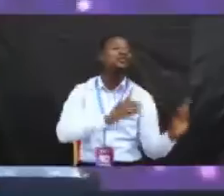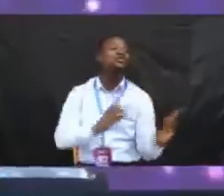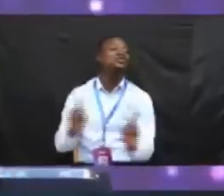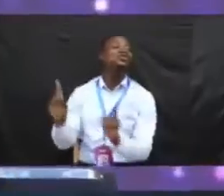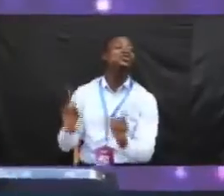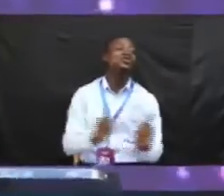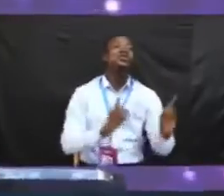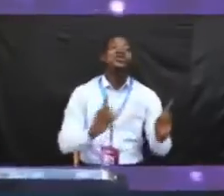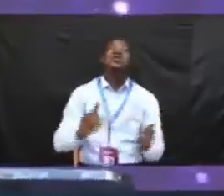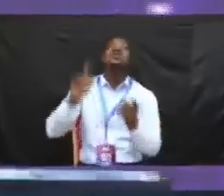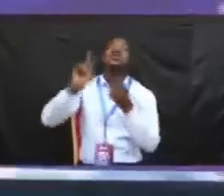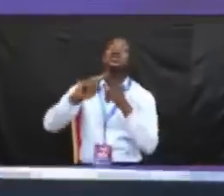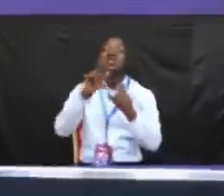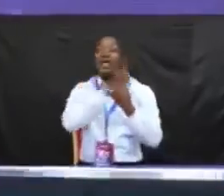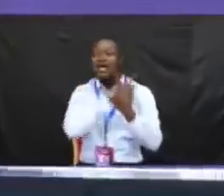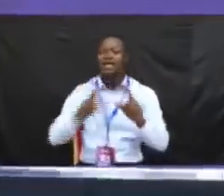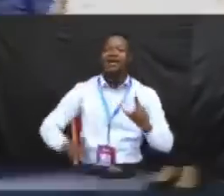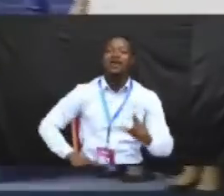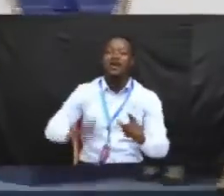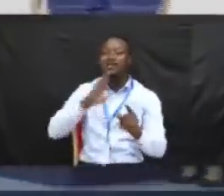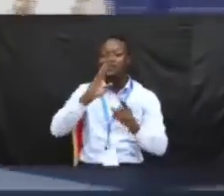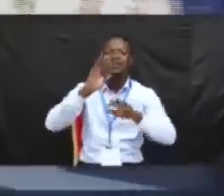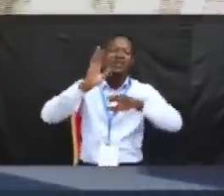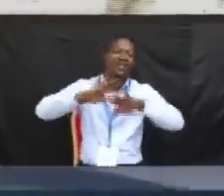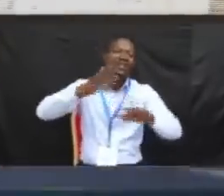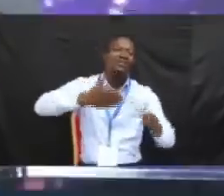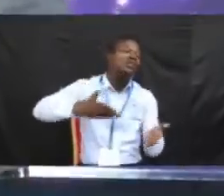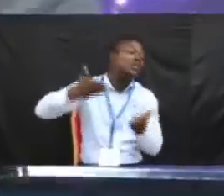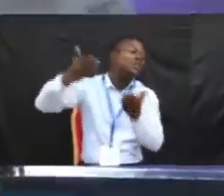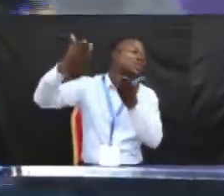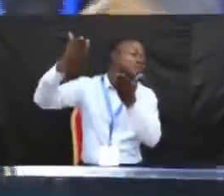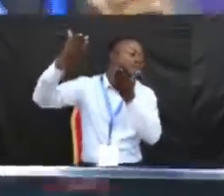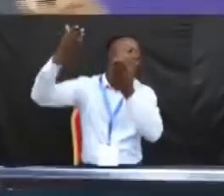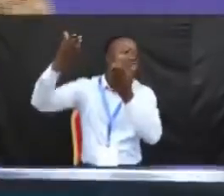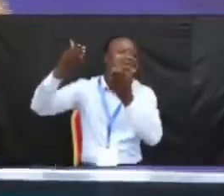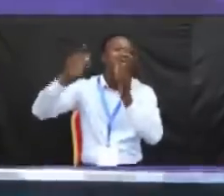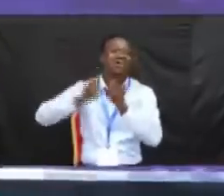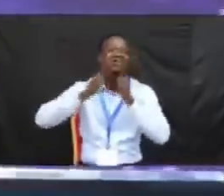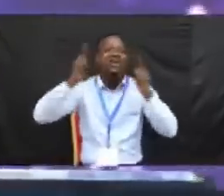He will do unto the king.